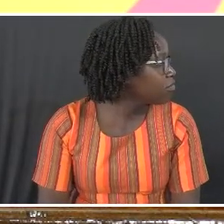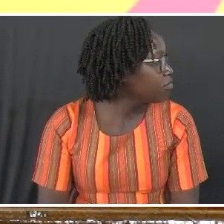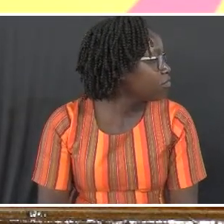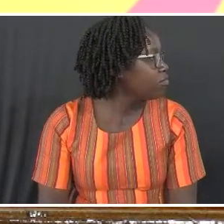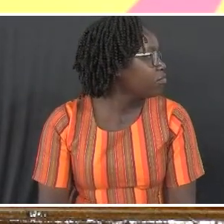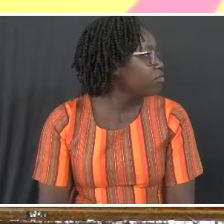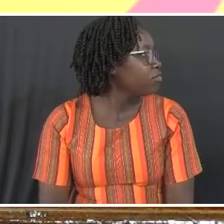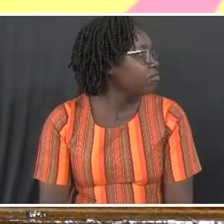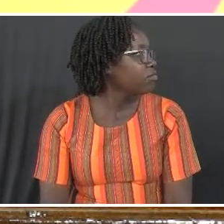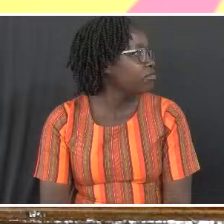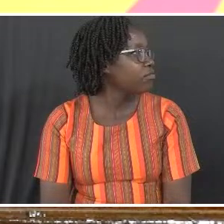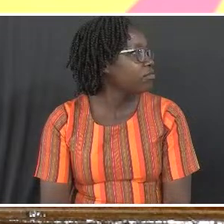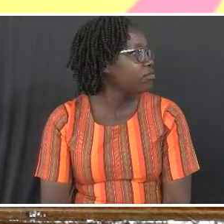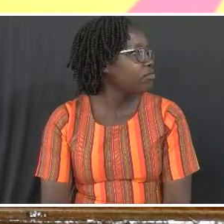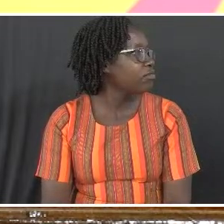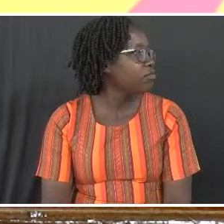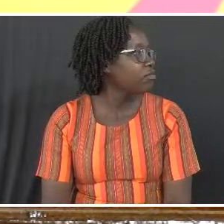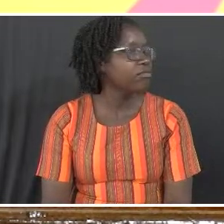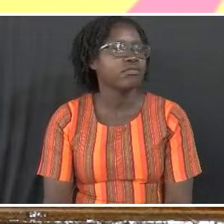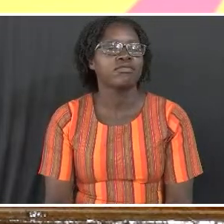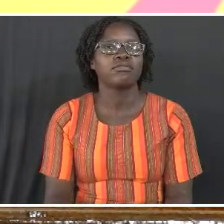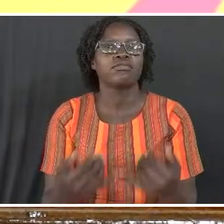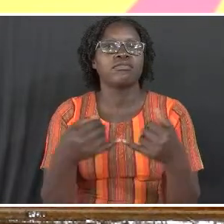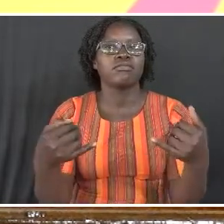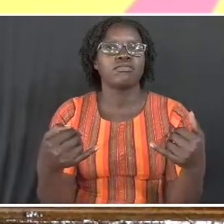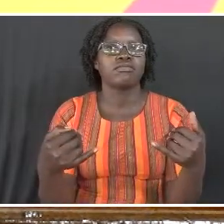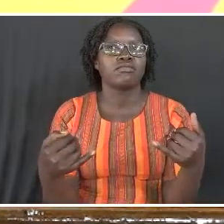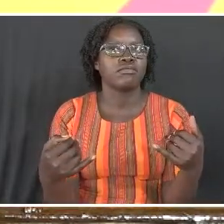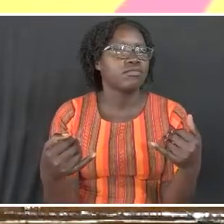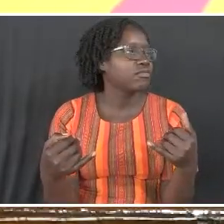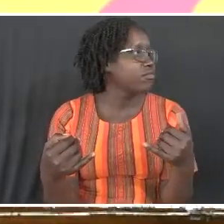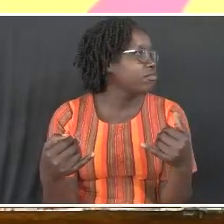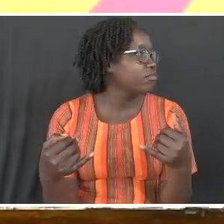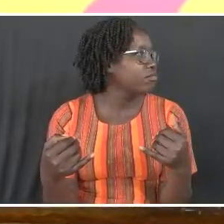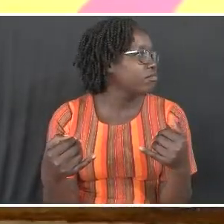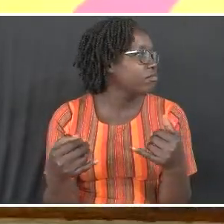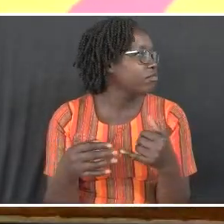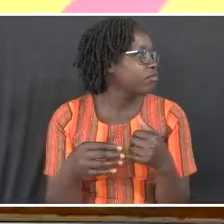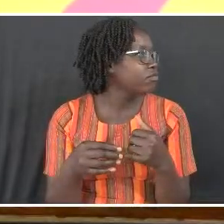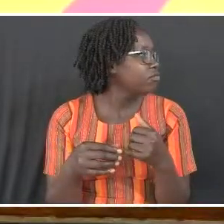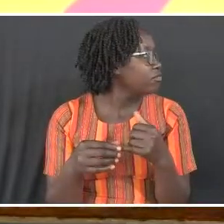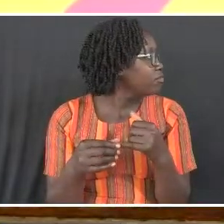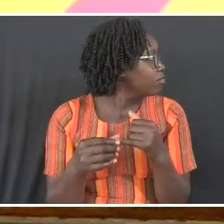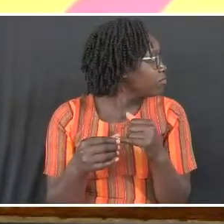There are two questions from people watching online. Yes. One is... sorry,